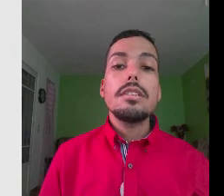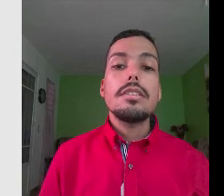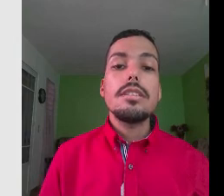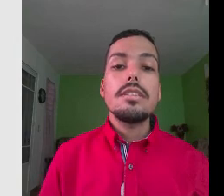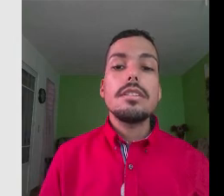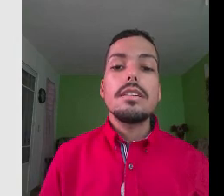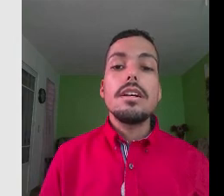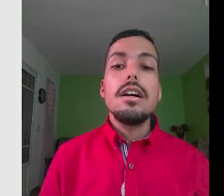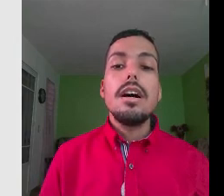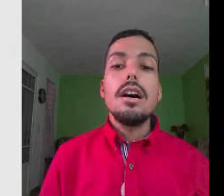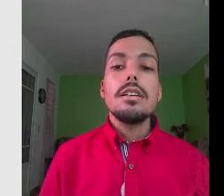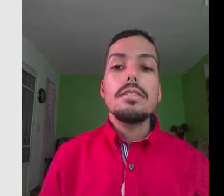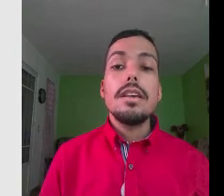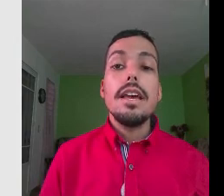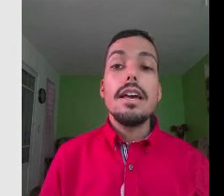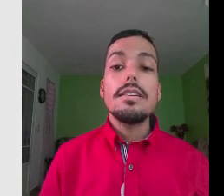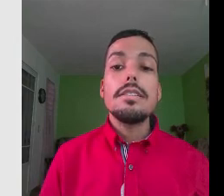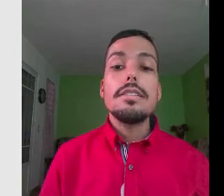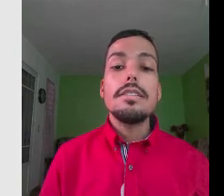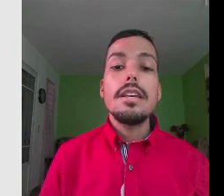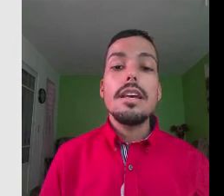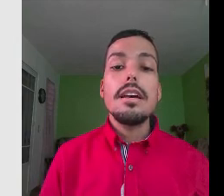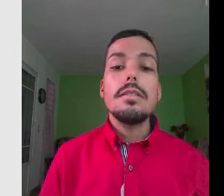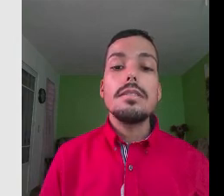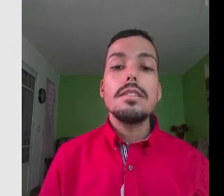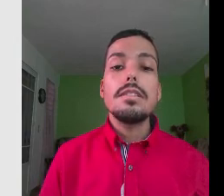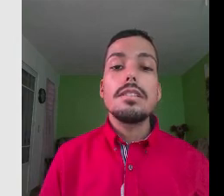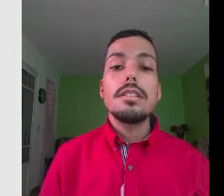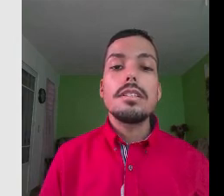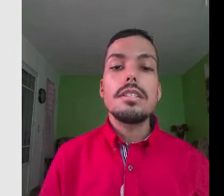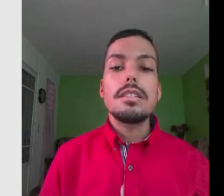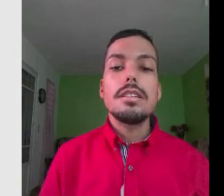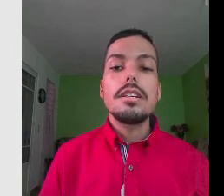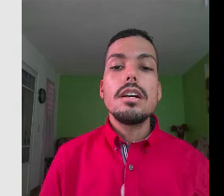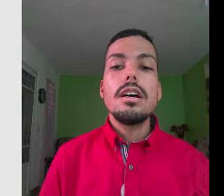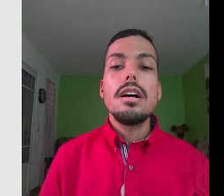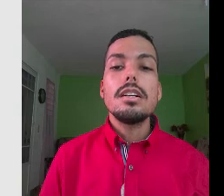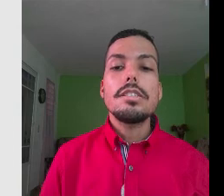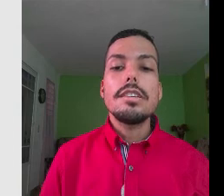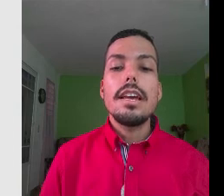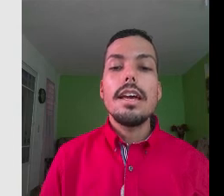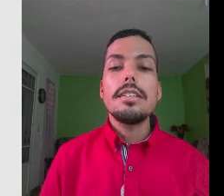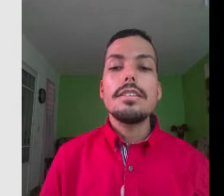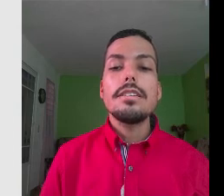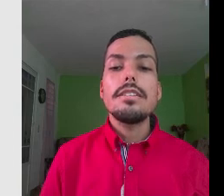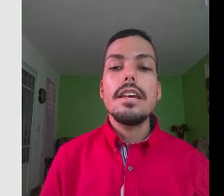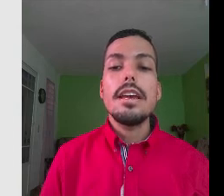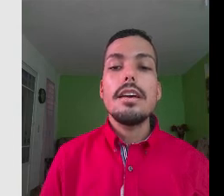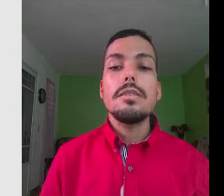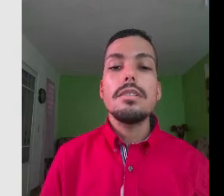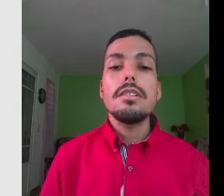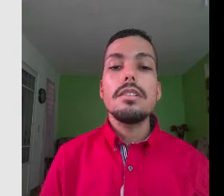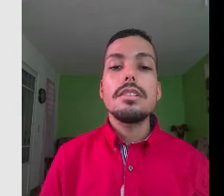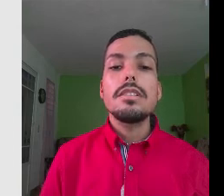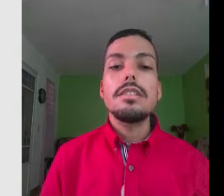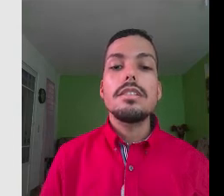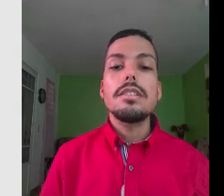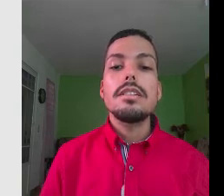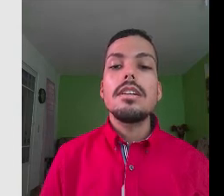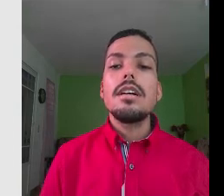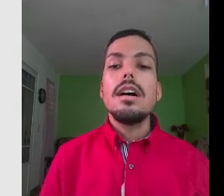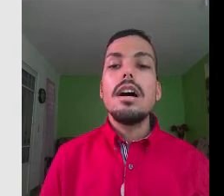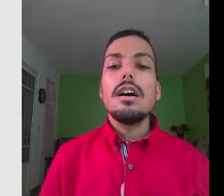sound X. Ox has the sound X. Ox has the sound